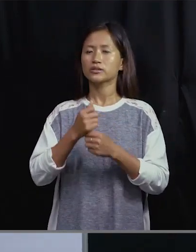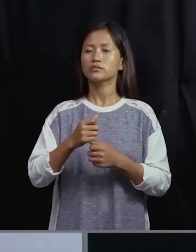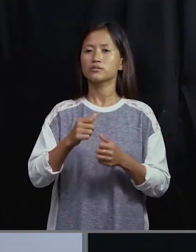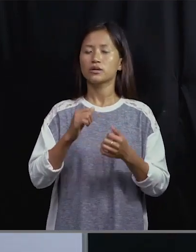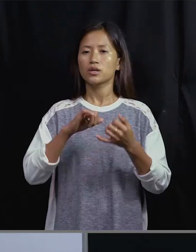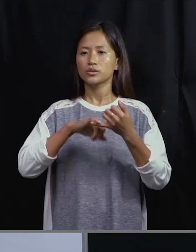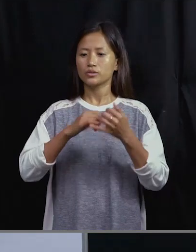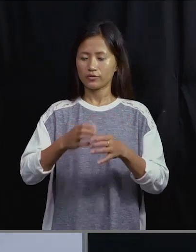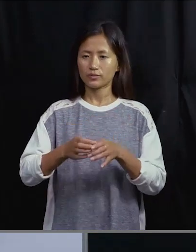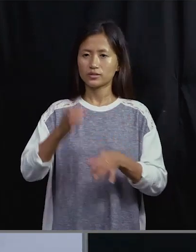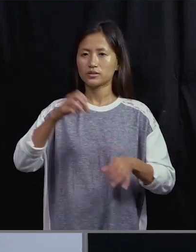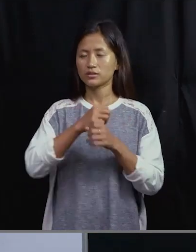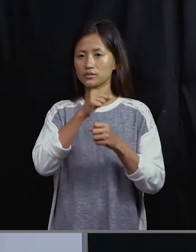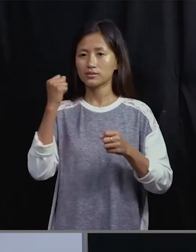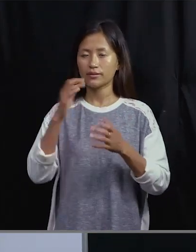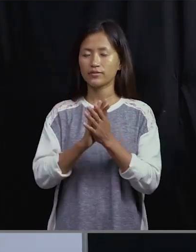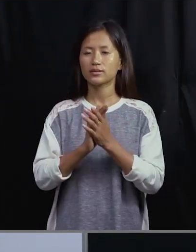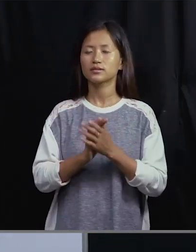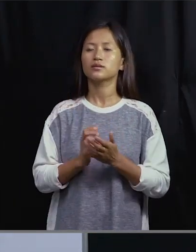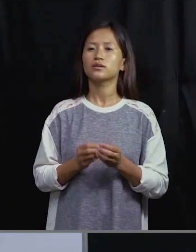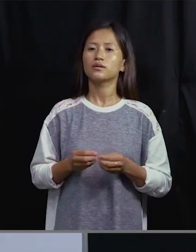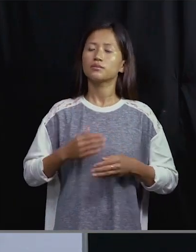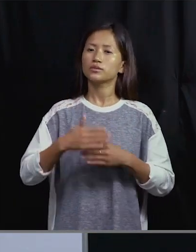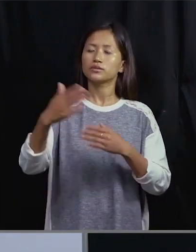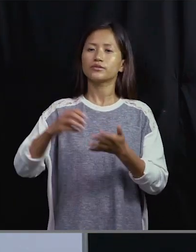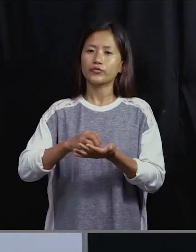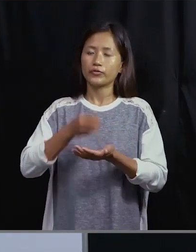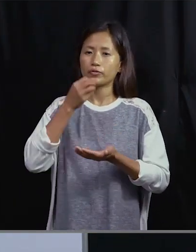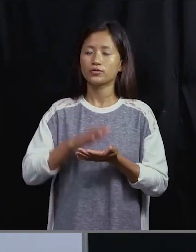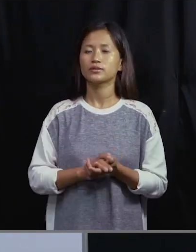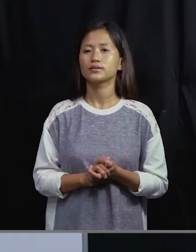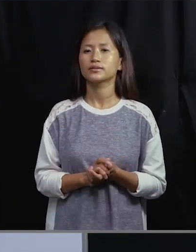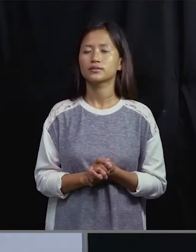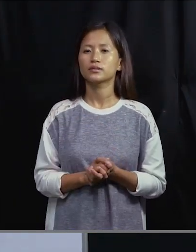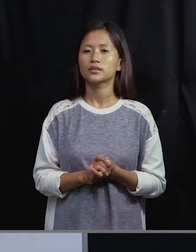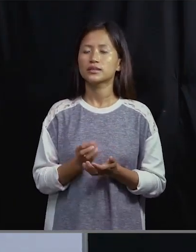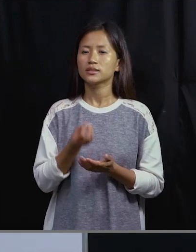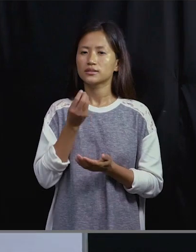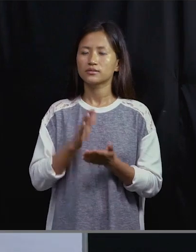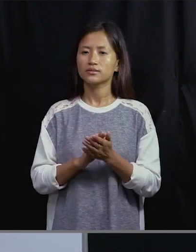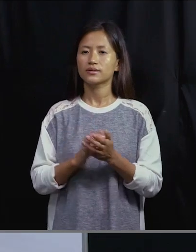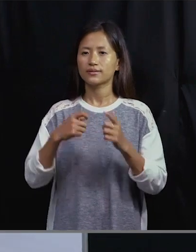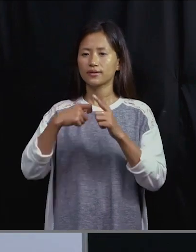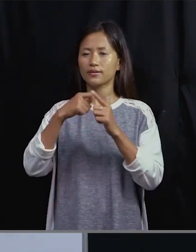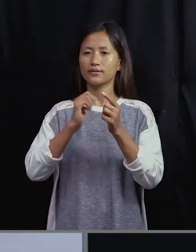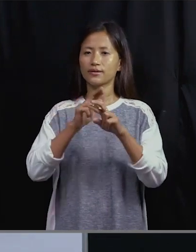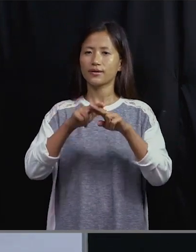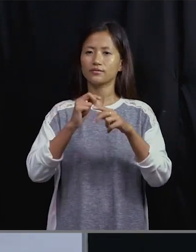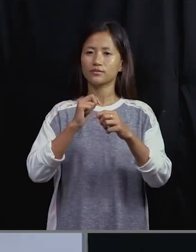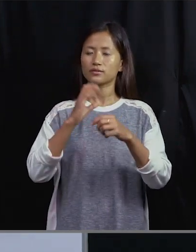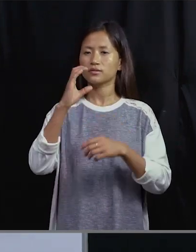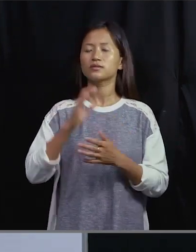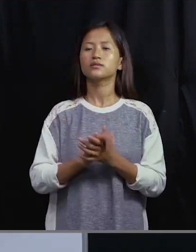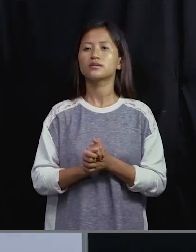sugar cane, or manufacturing or processing of food, like, we used to go and eat KFC, isn't it? Chicken, yes or